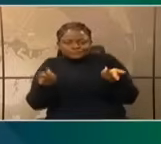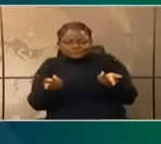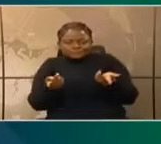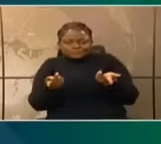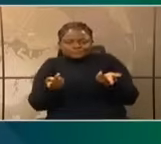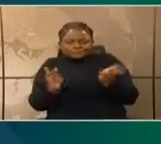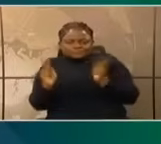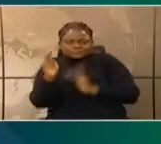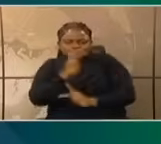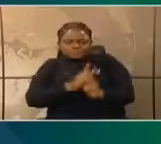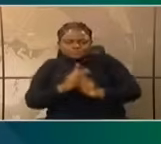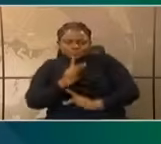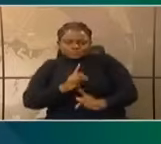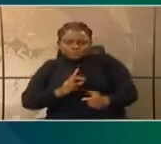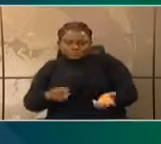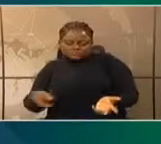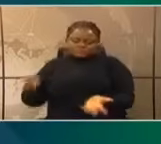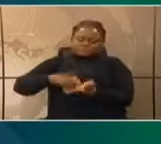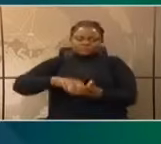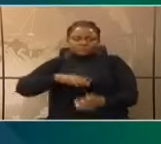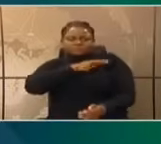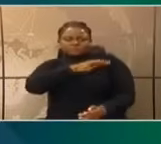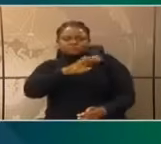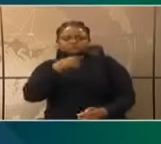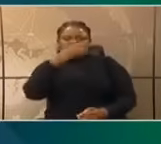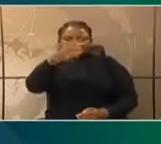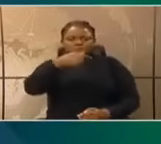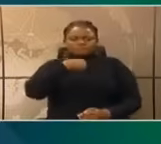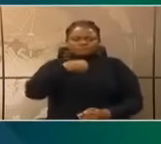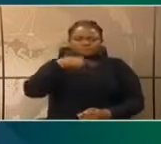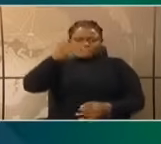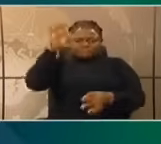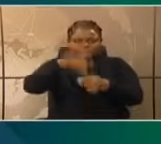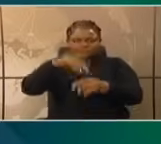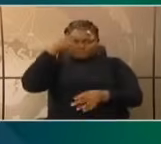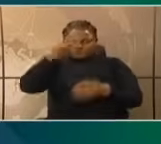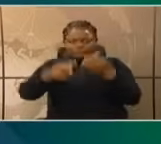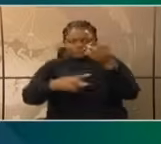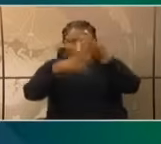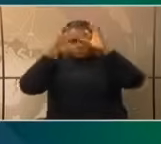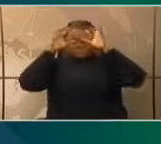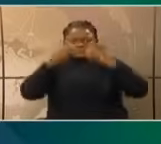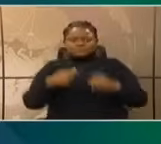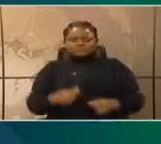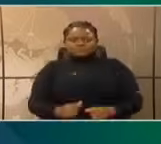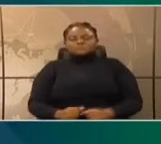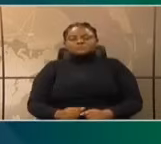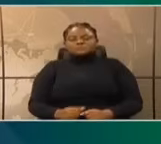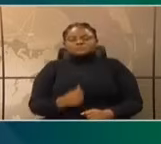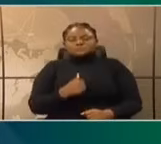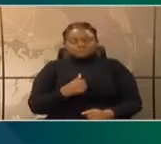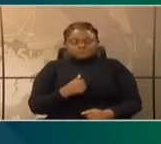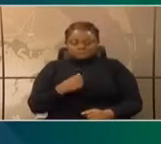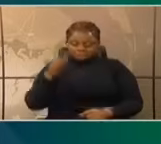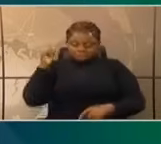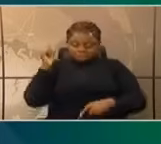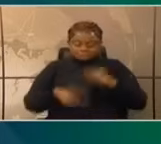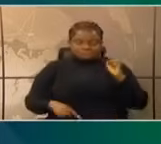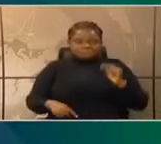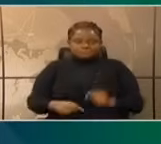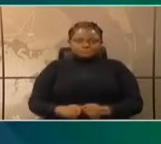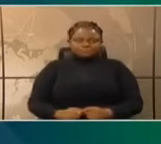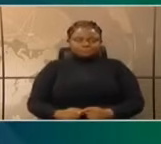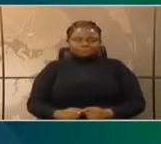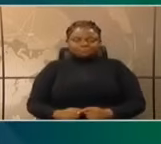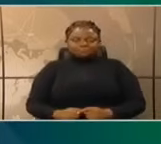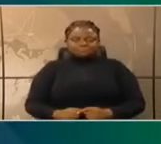obi betime nya kukudura ka chem se me me nkoto aba ma ba omia ka me ye ko queen enya na na ojai he